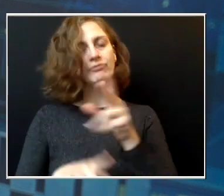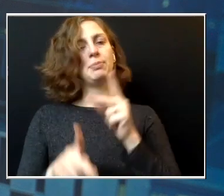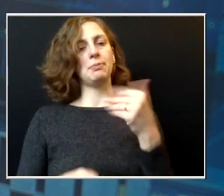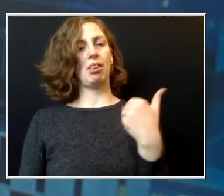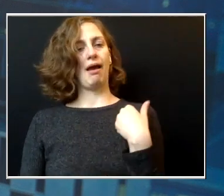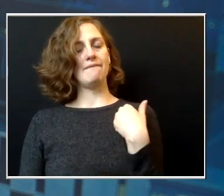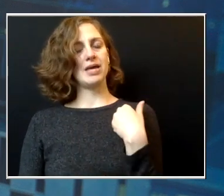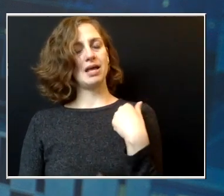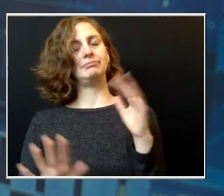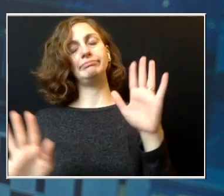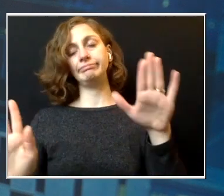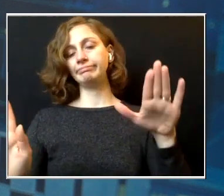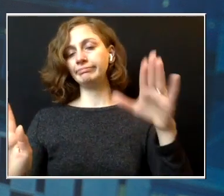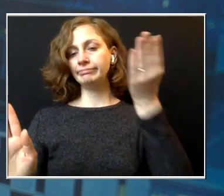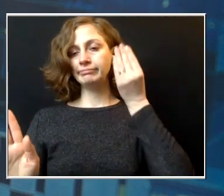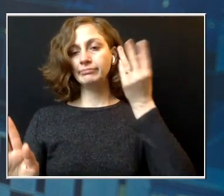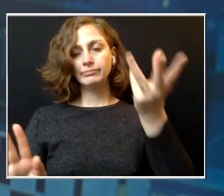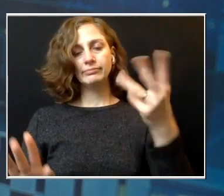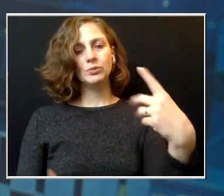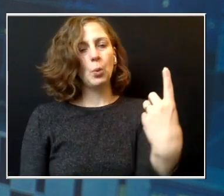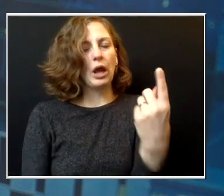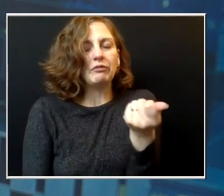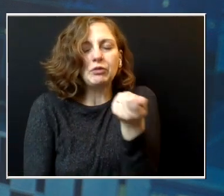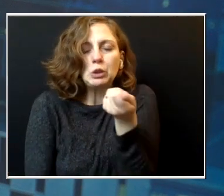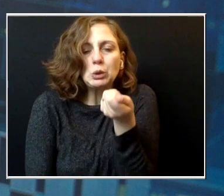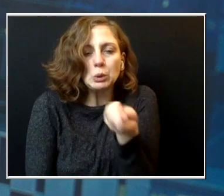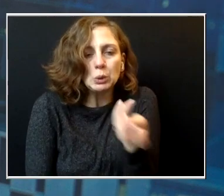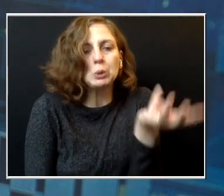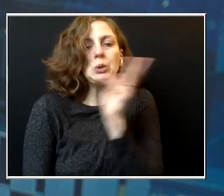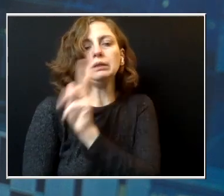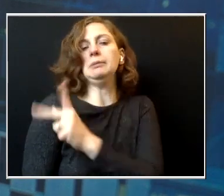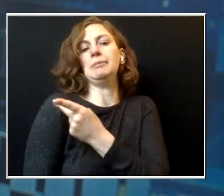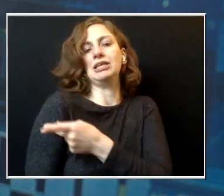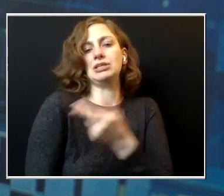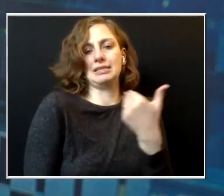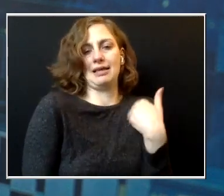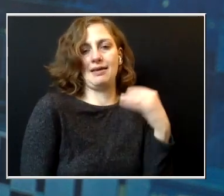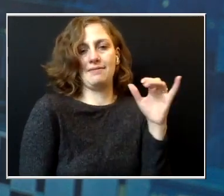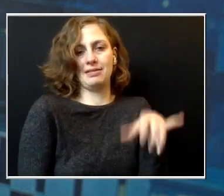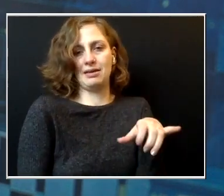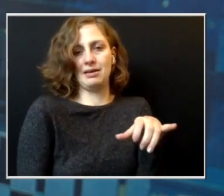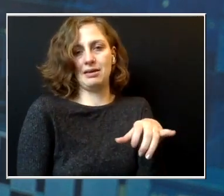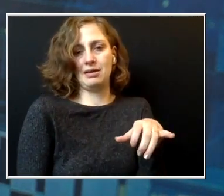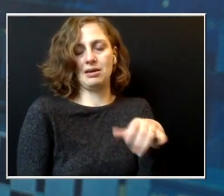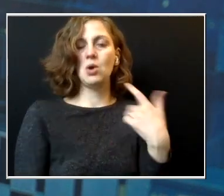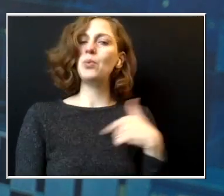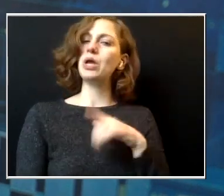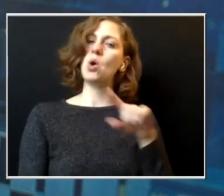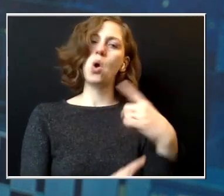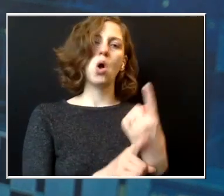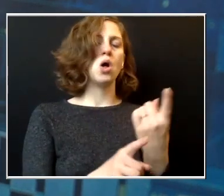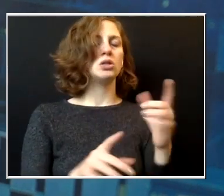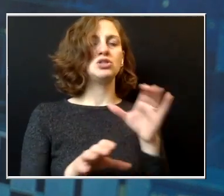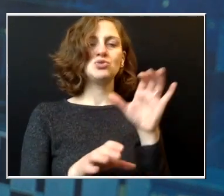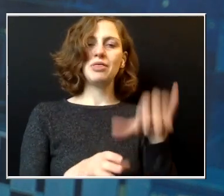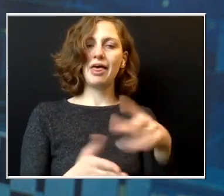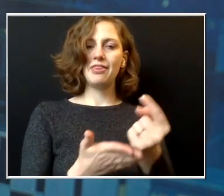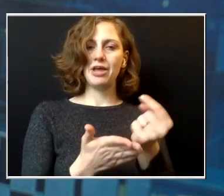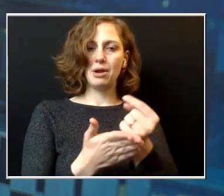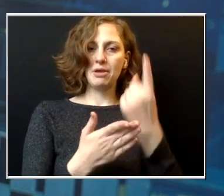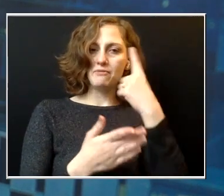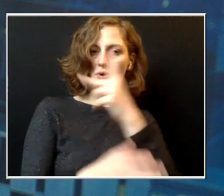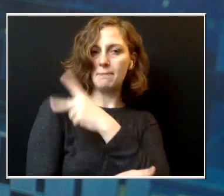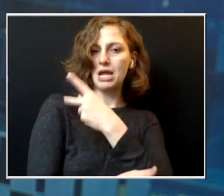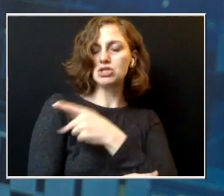in very few patients who would have that. So the odds of dying, we only do CAR T therapy in patients who are approaching death or have